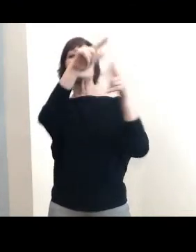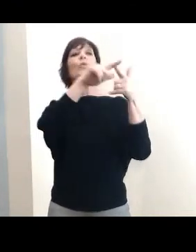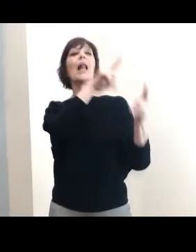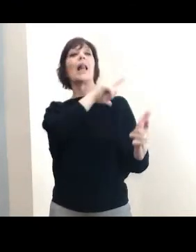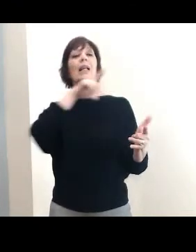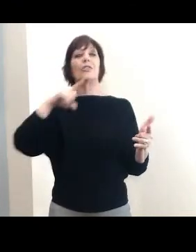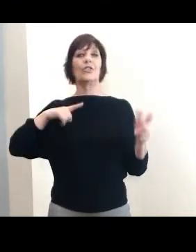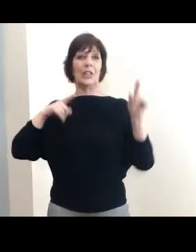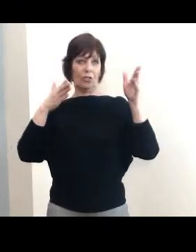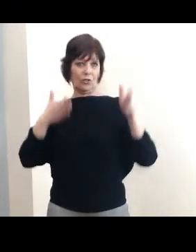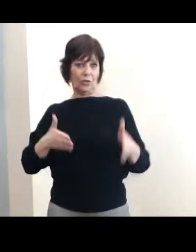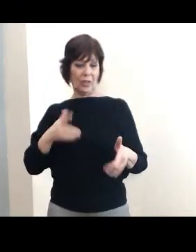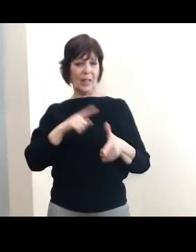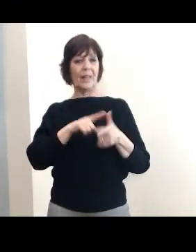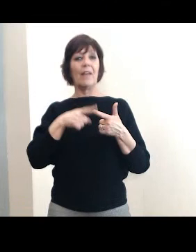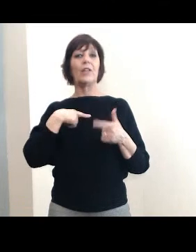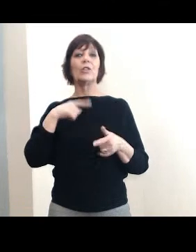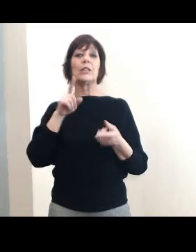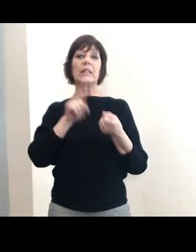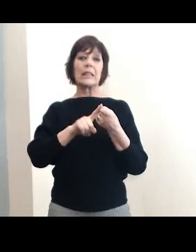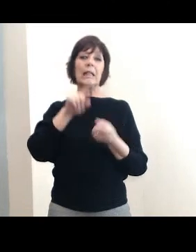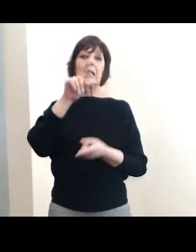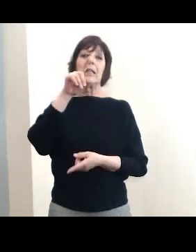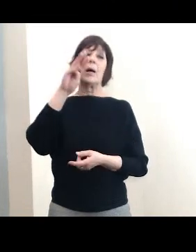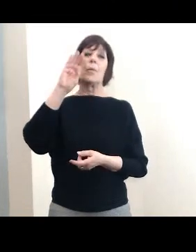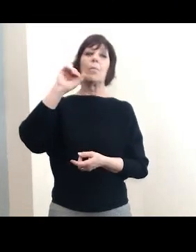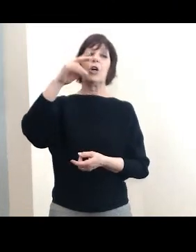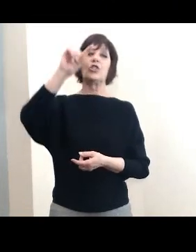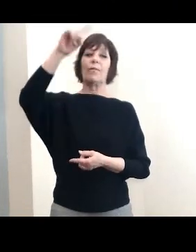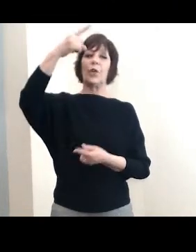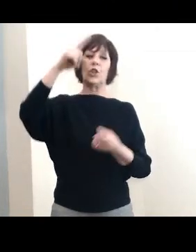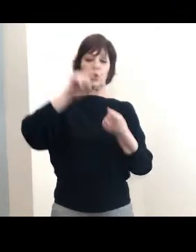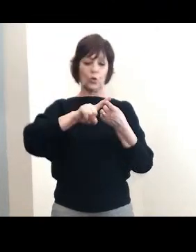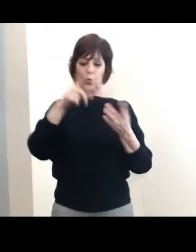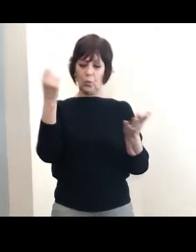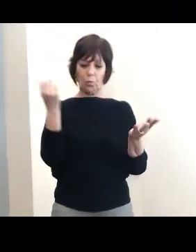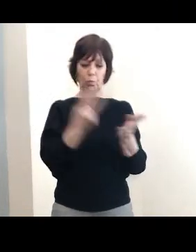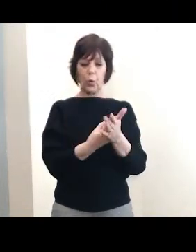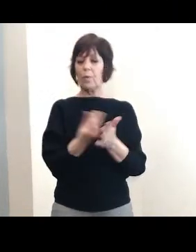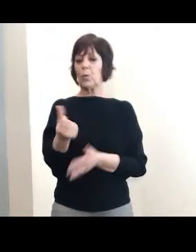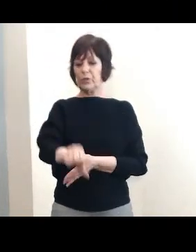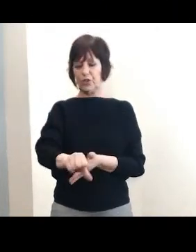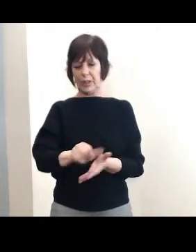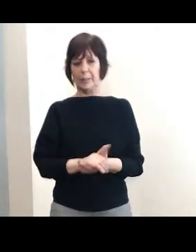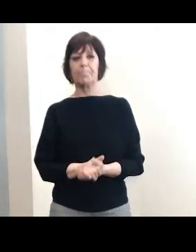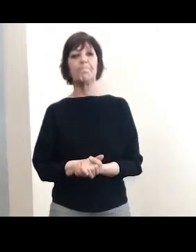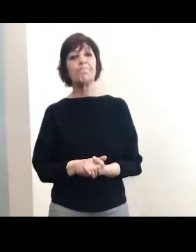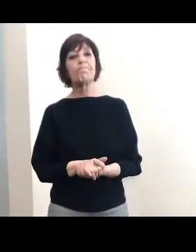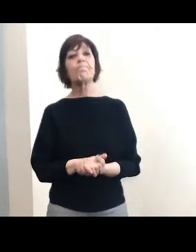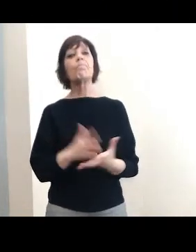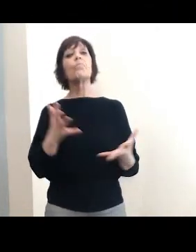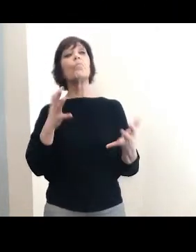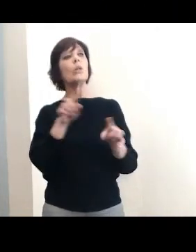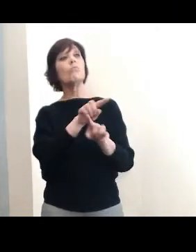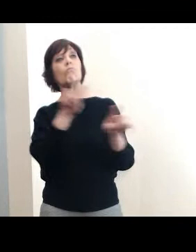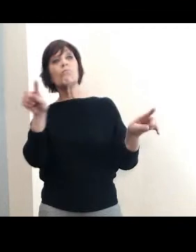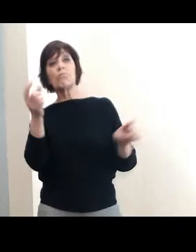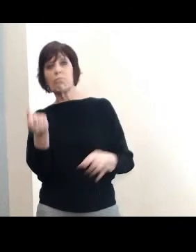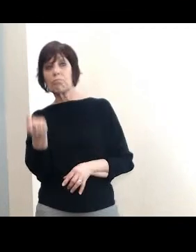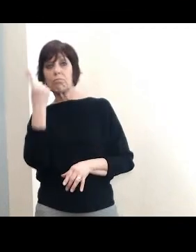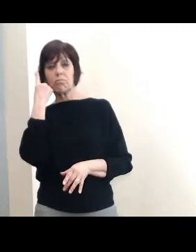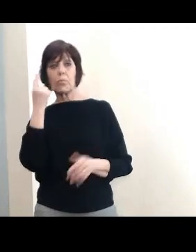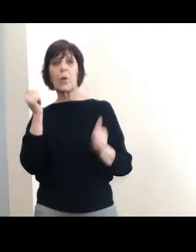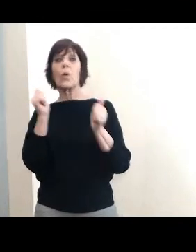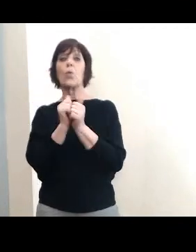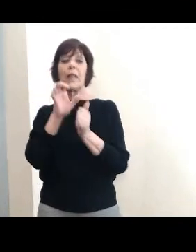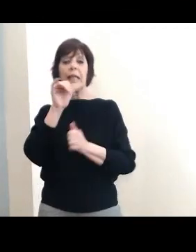April 1st to approve changes or reject the report in full. So we want the public to understand when it comes